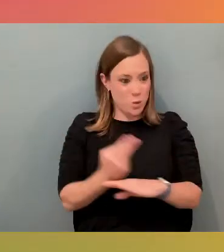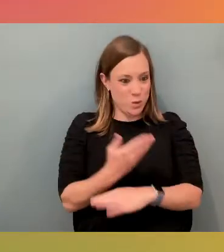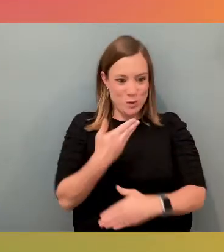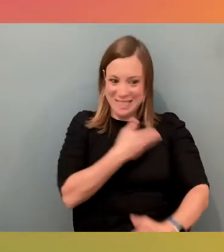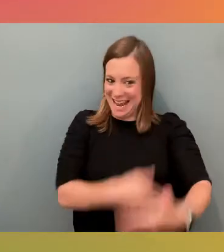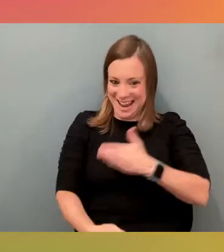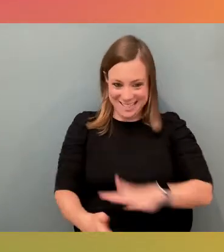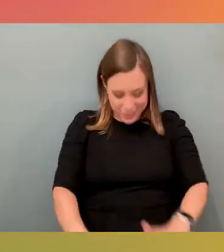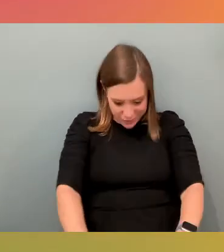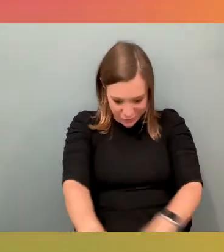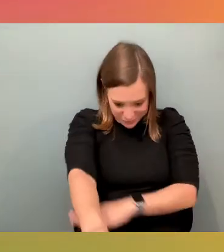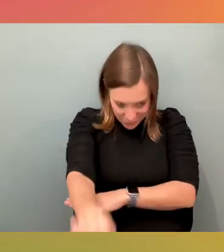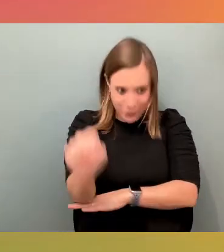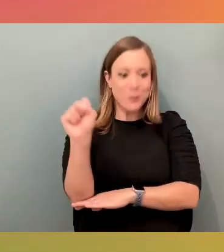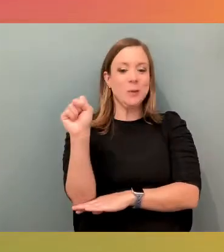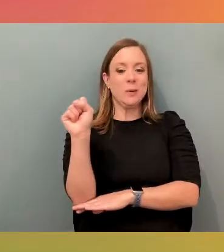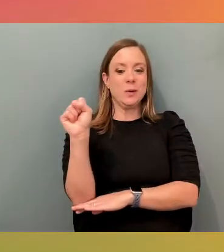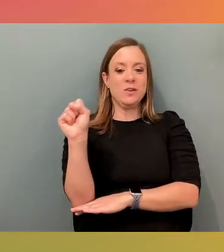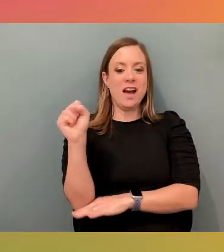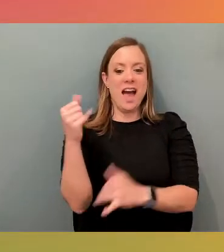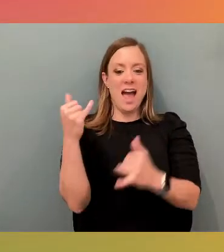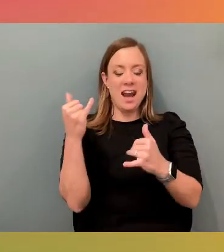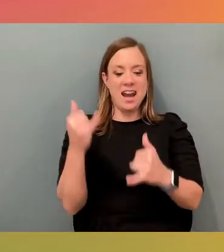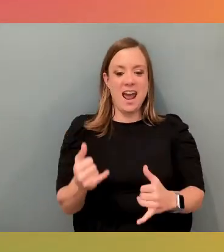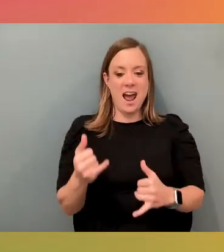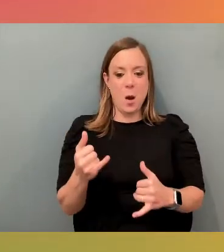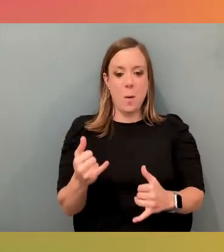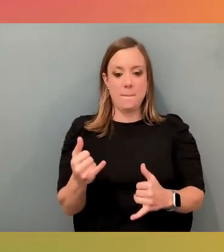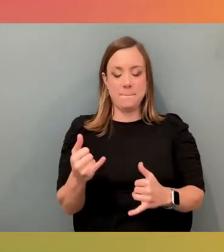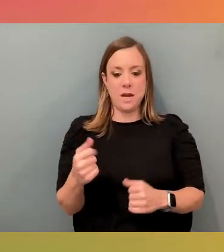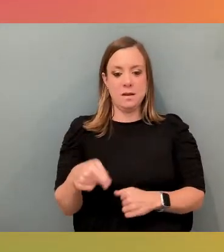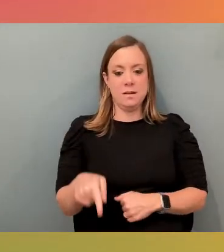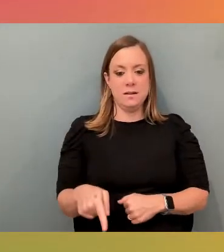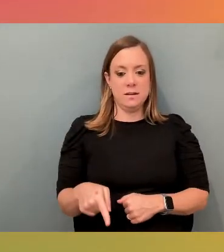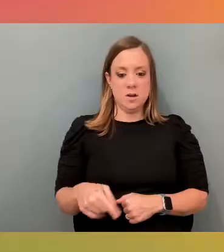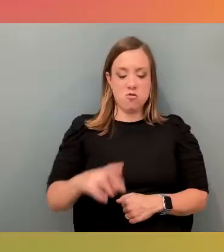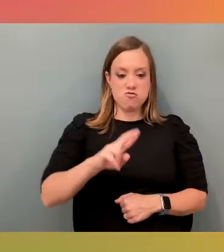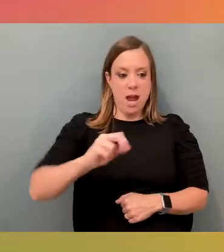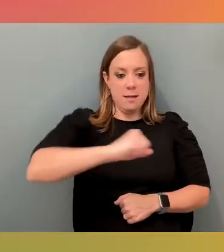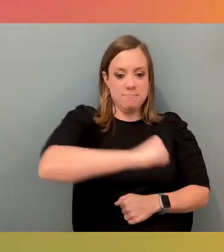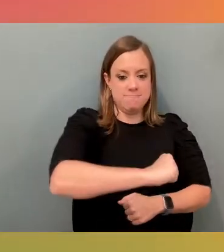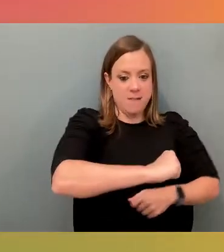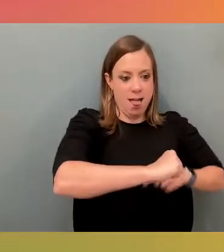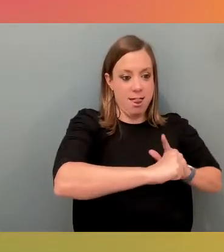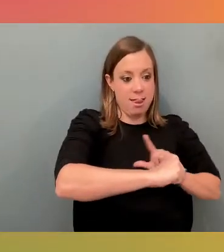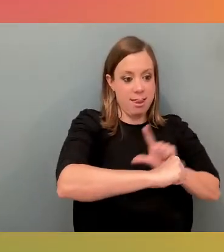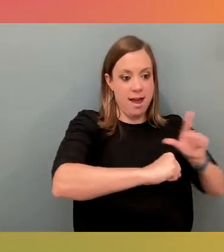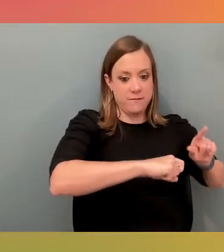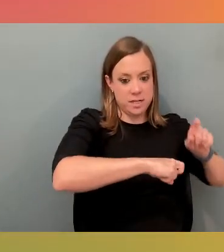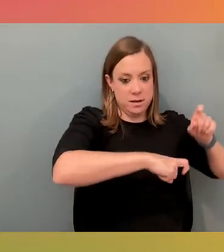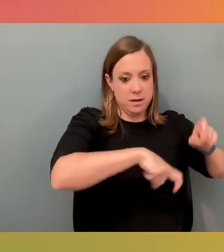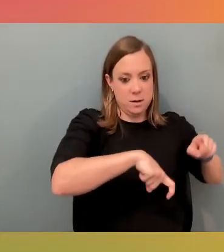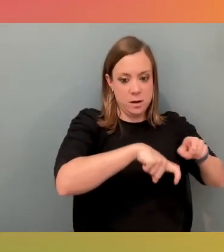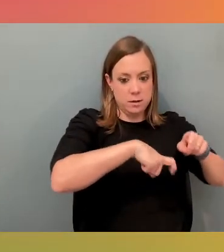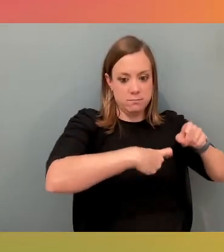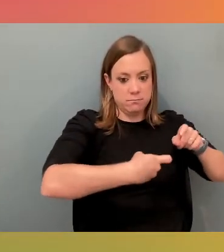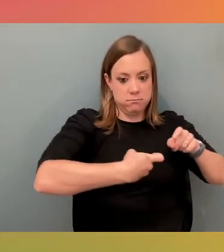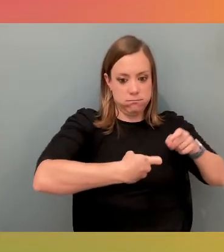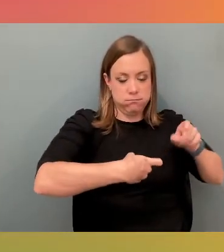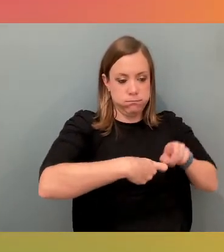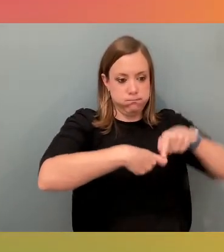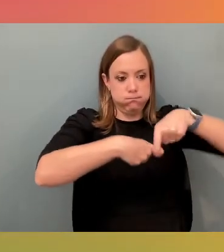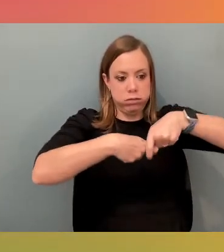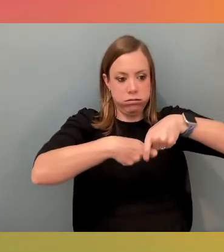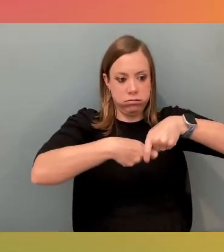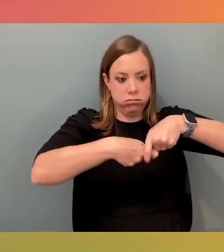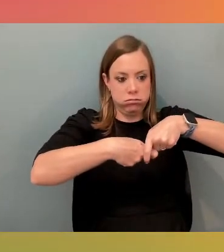up and making our way to our seated twist. So left foot comes and circles right across